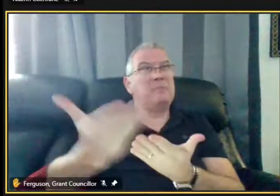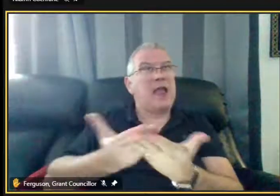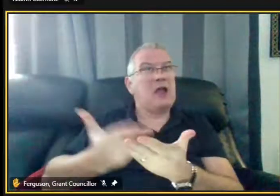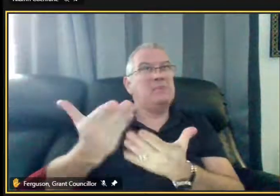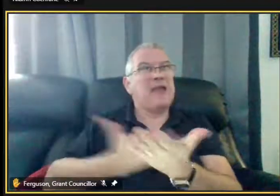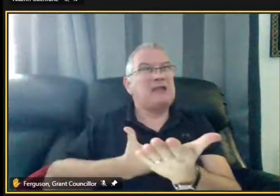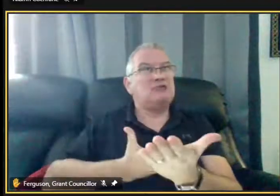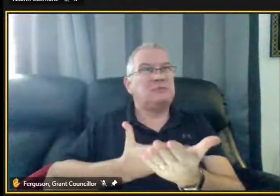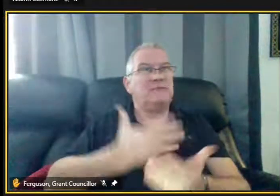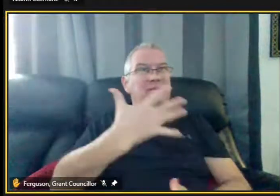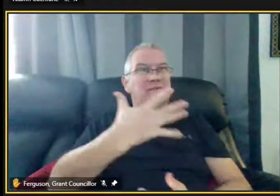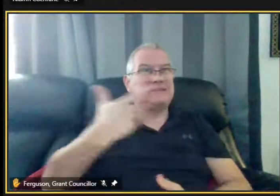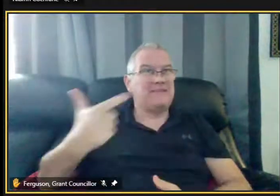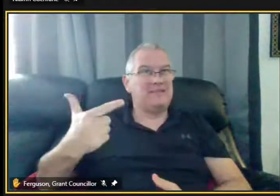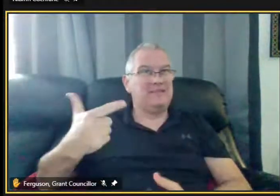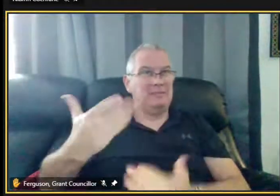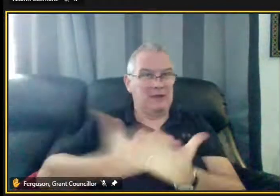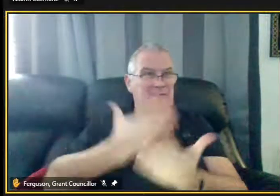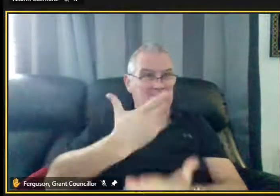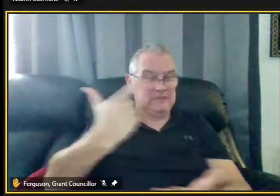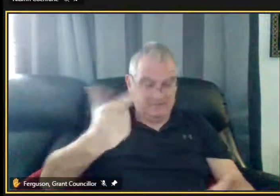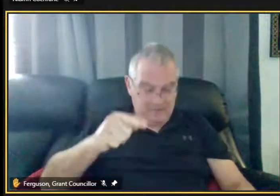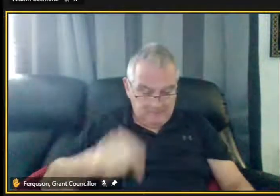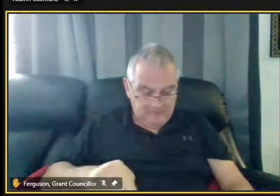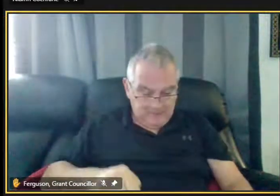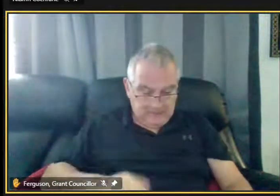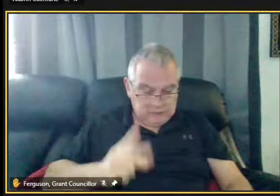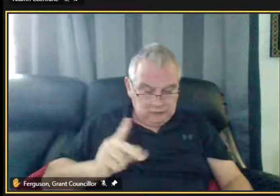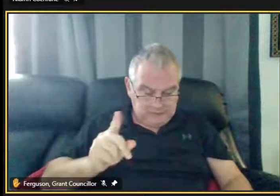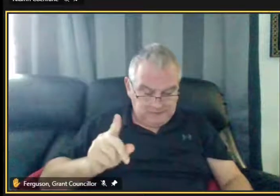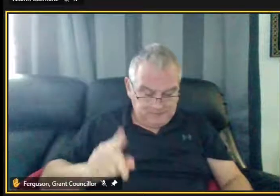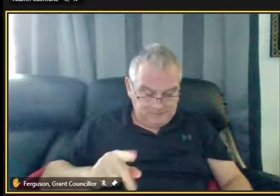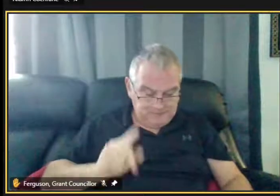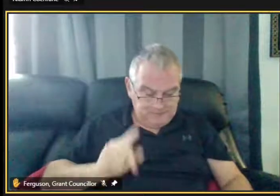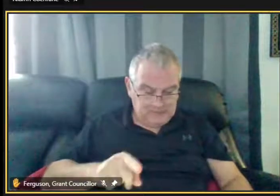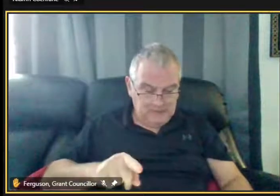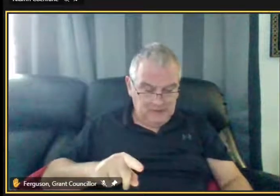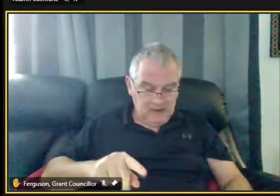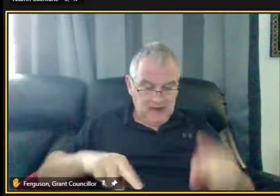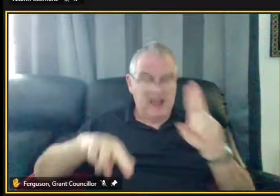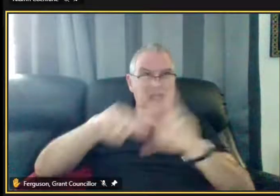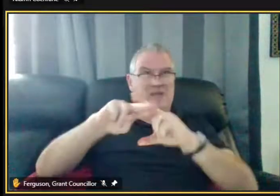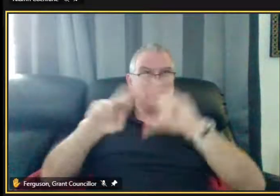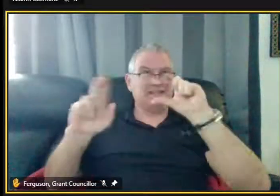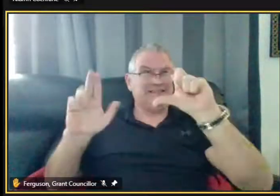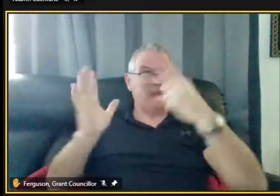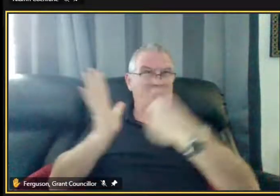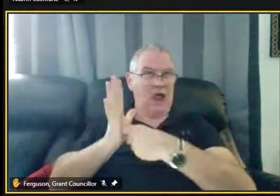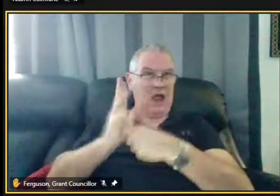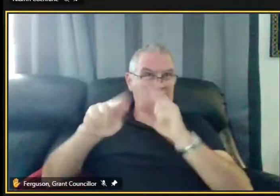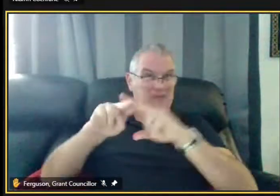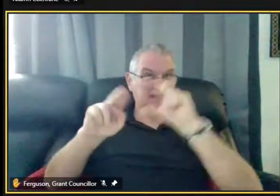Thank you, Chair. Just elaborating to page 57 again.